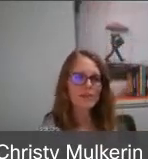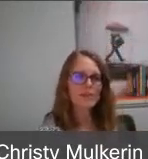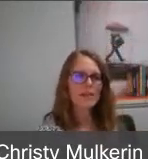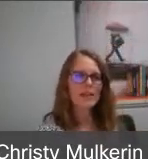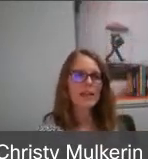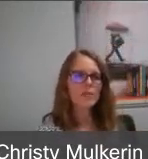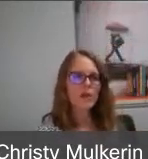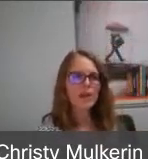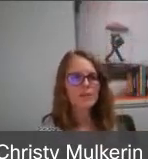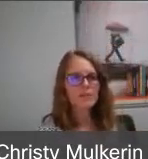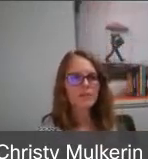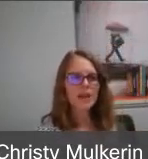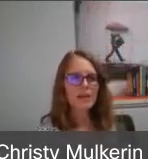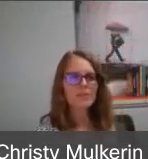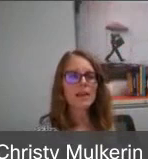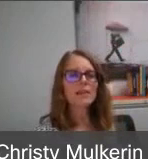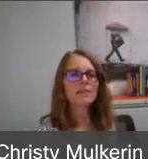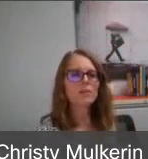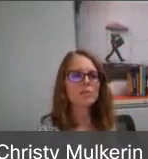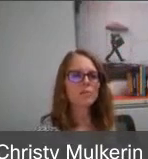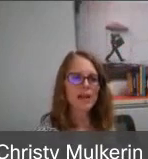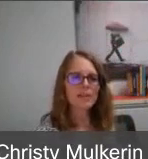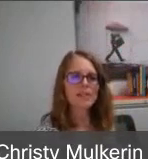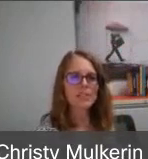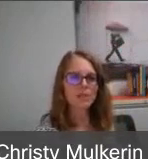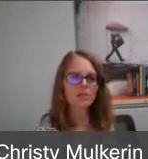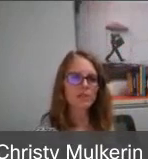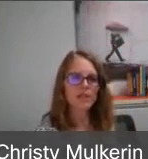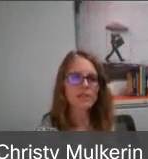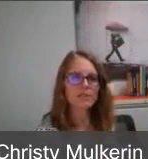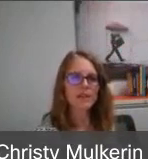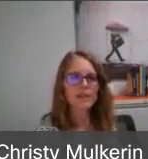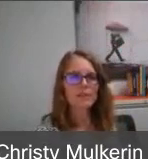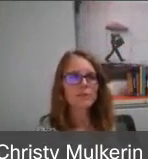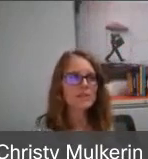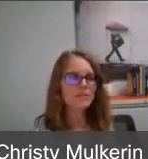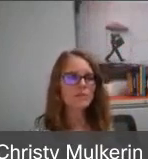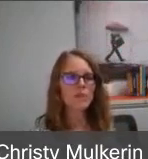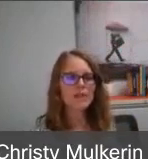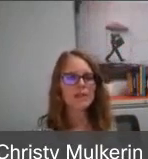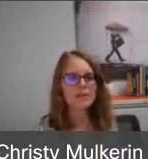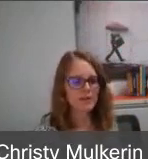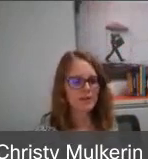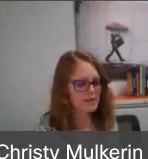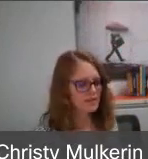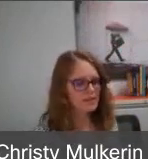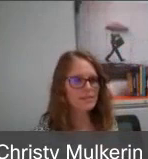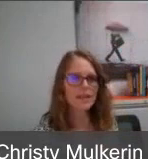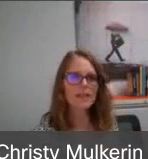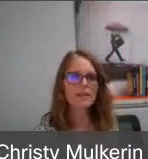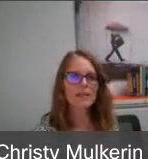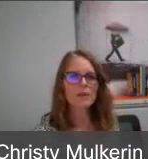state prison and had been waiting for some time, and those people had serious mental illness. And the reason they were waiting is because